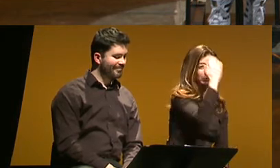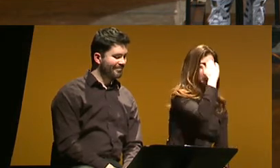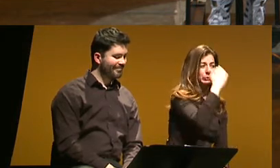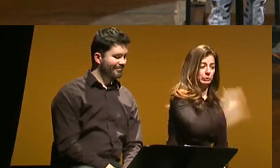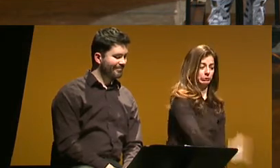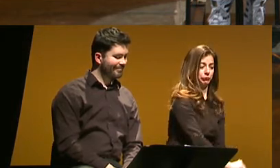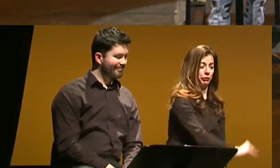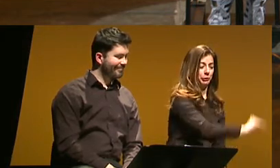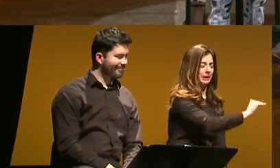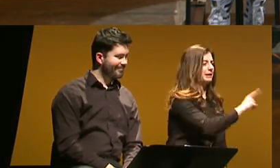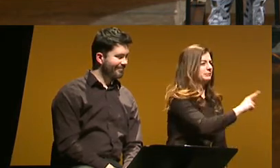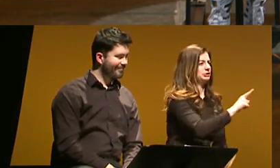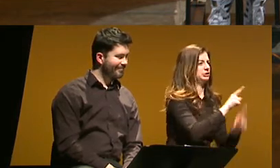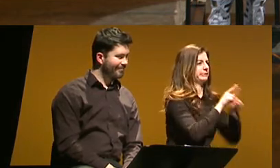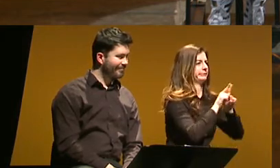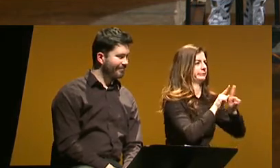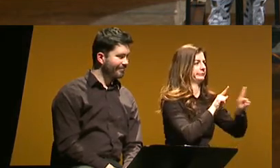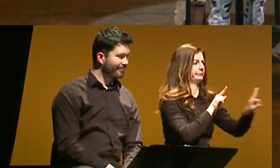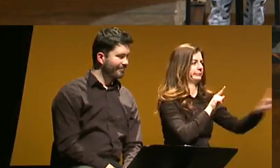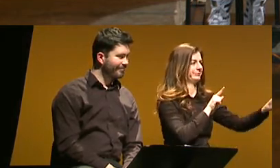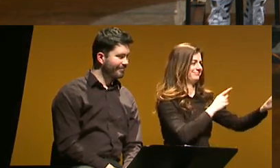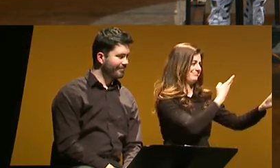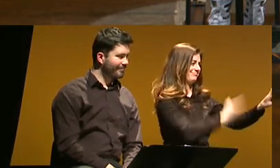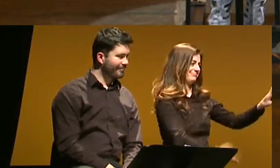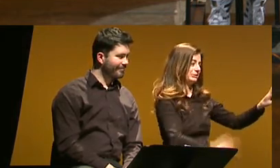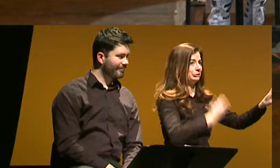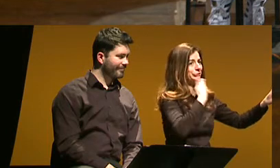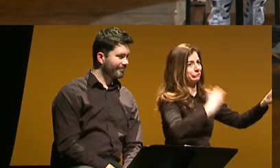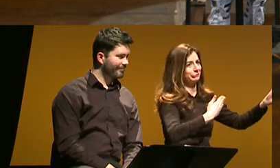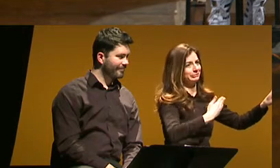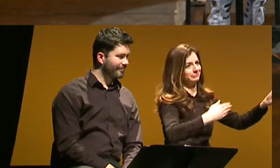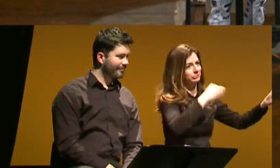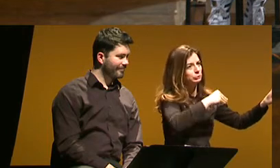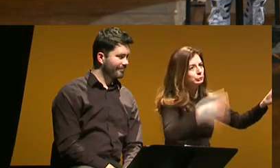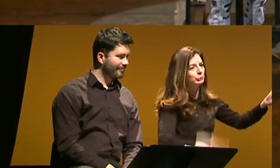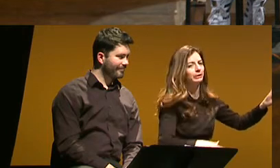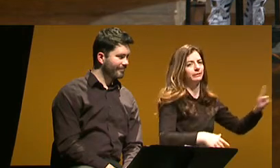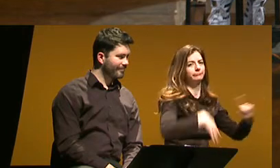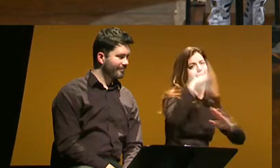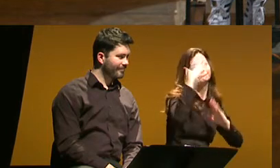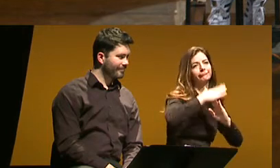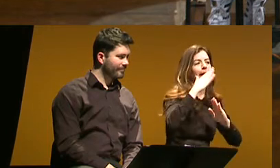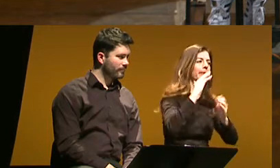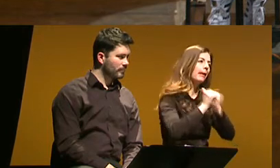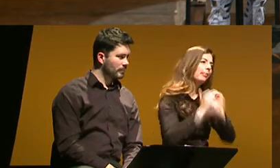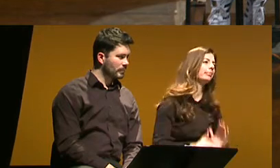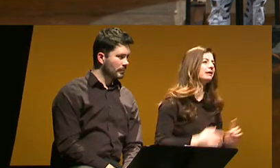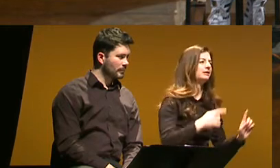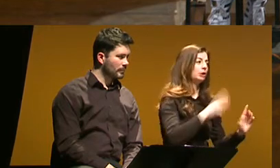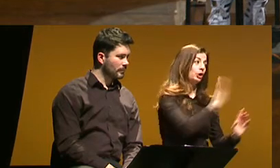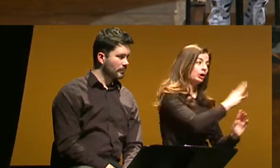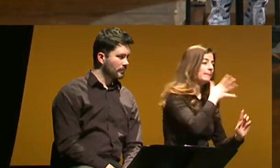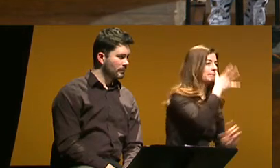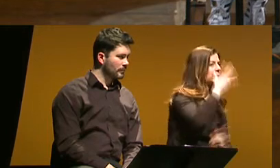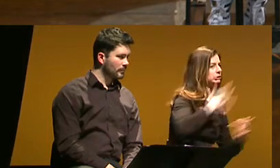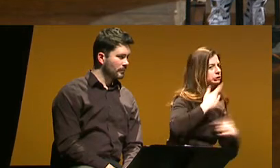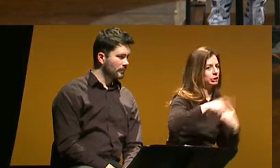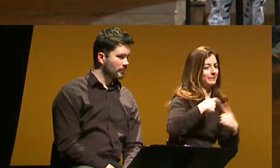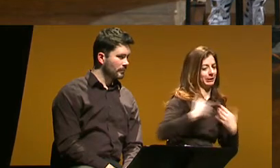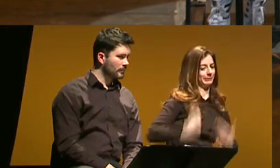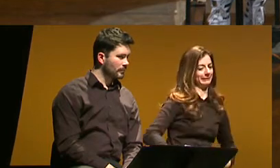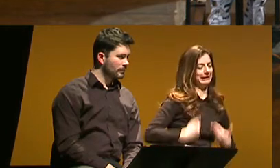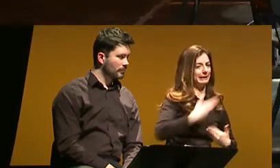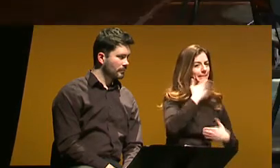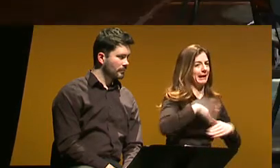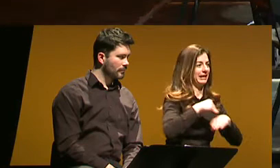me. She's a good girl, a good student, a star athlete. Her parents are worried that I'm a bad influence on her. Then one